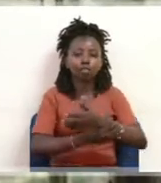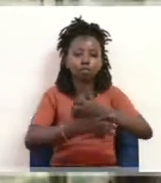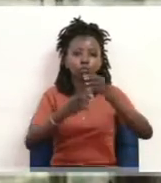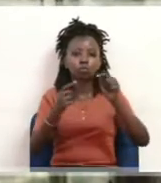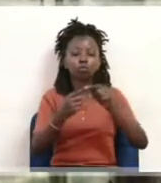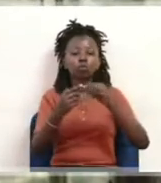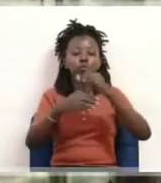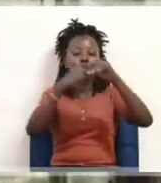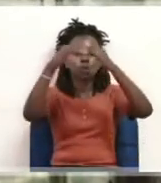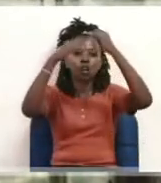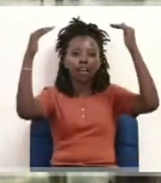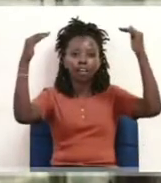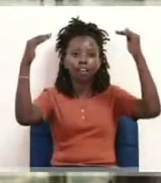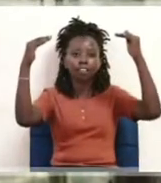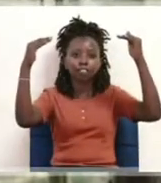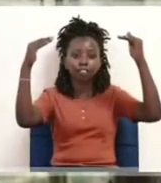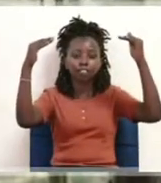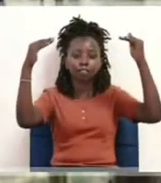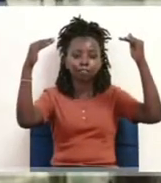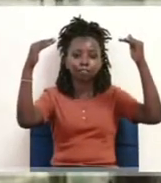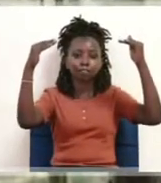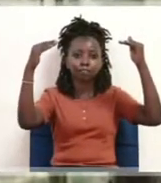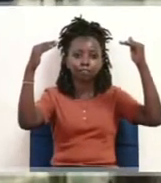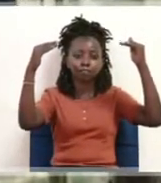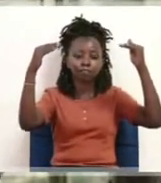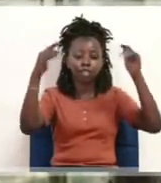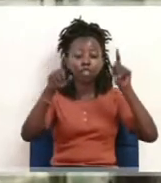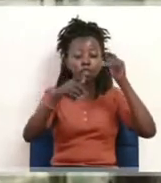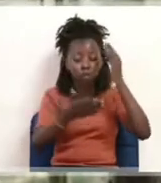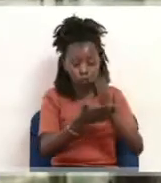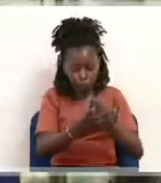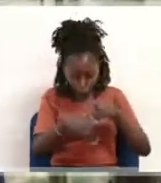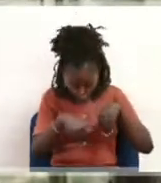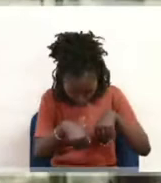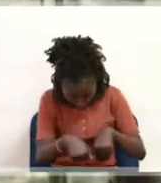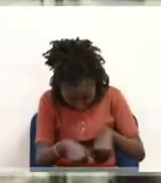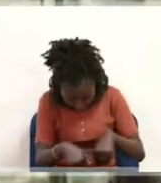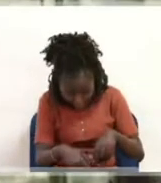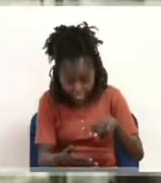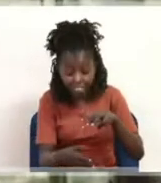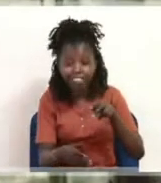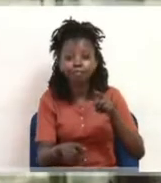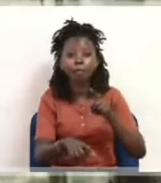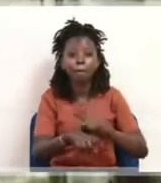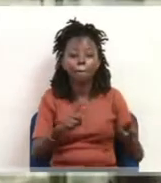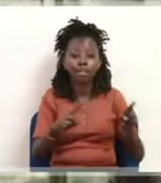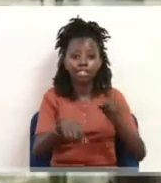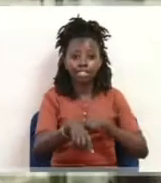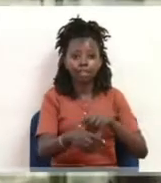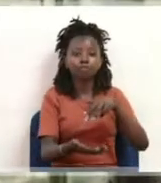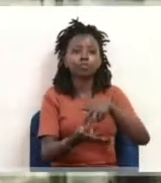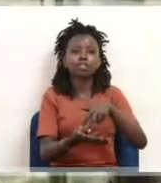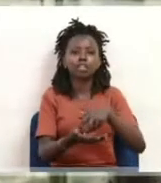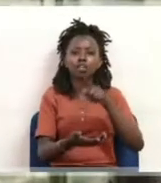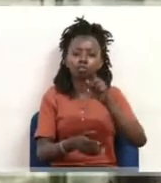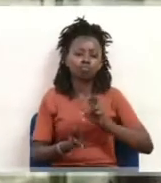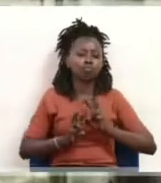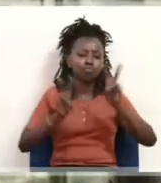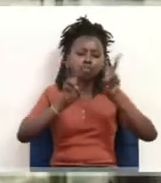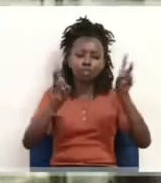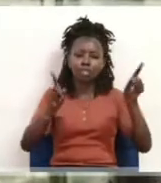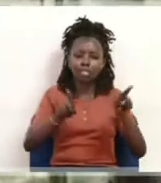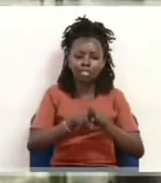go down, but when you come up, you are victorious. You go down weak. When you come up, you are a soldier of the